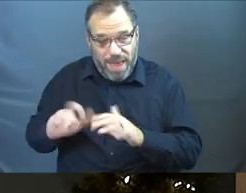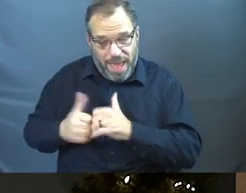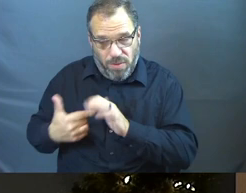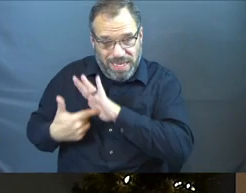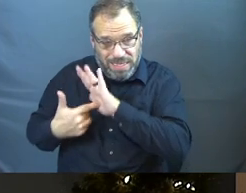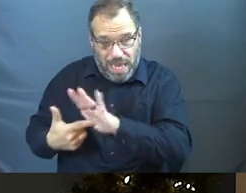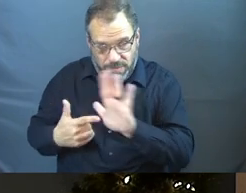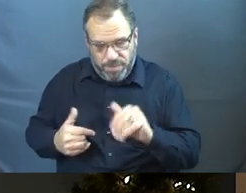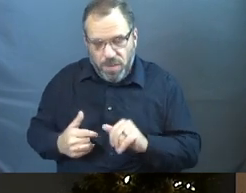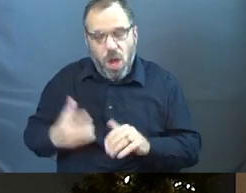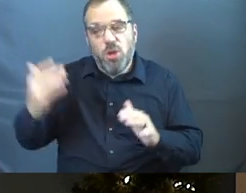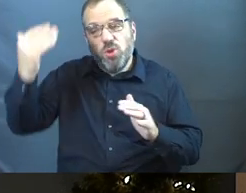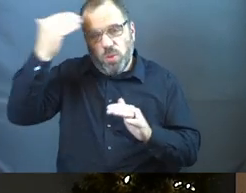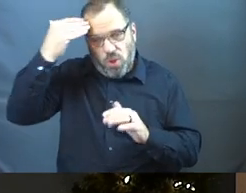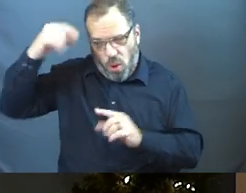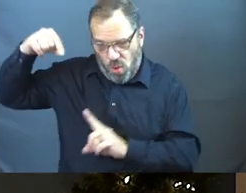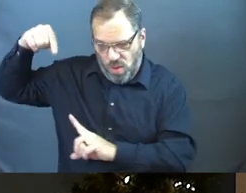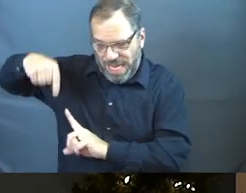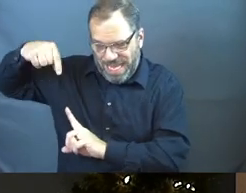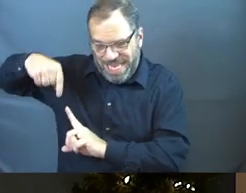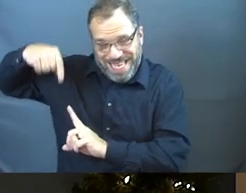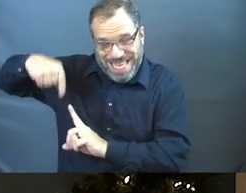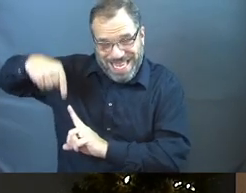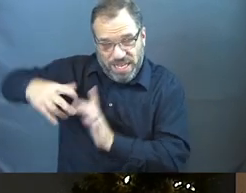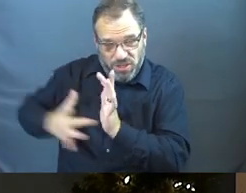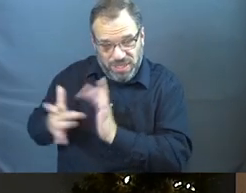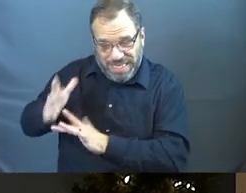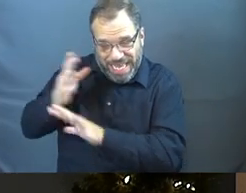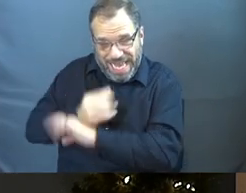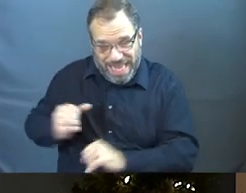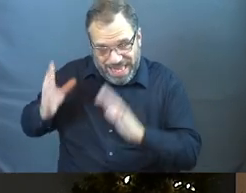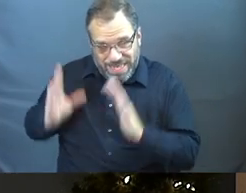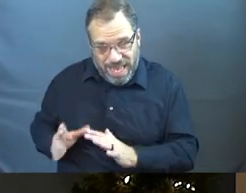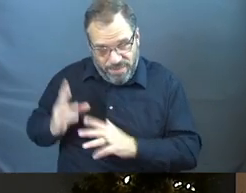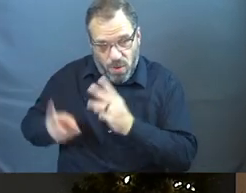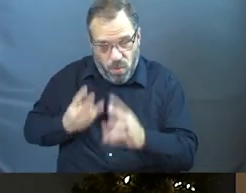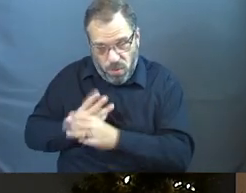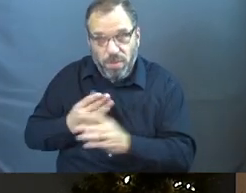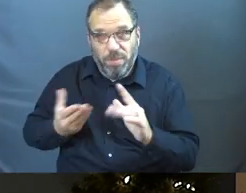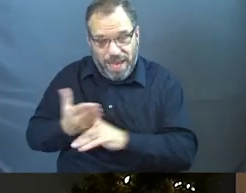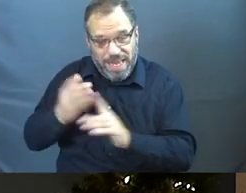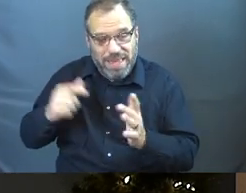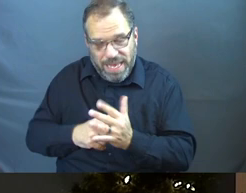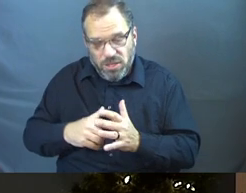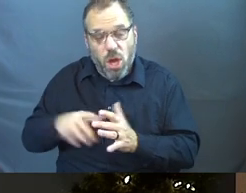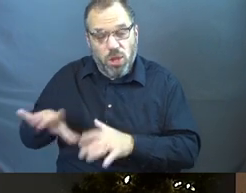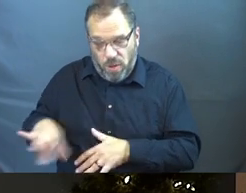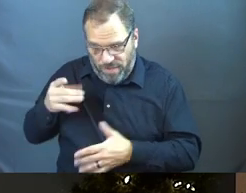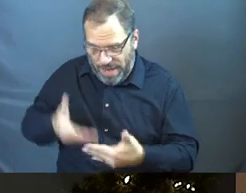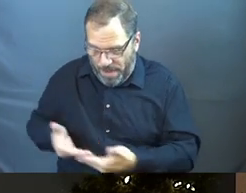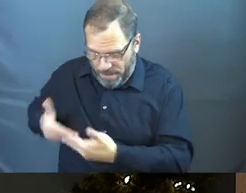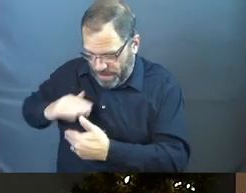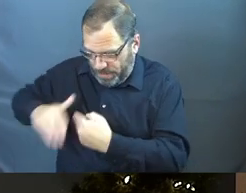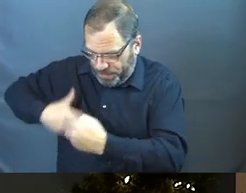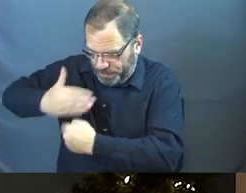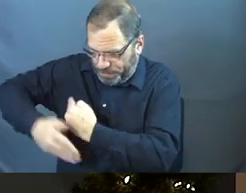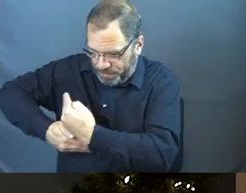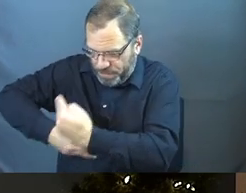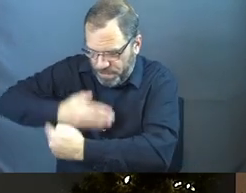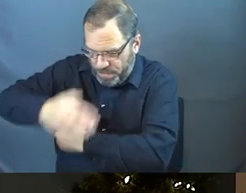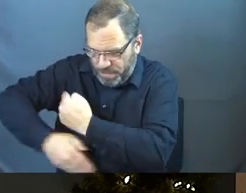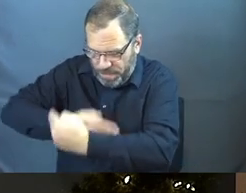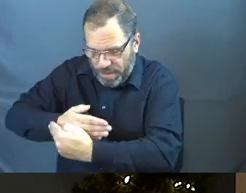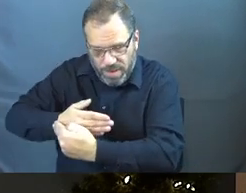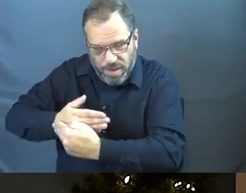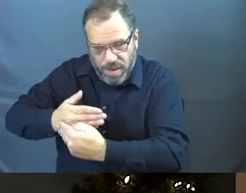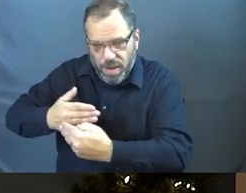this sign, okay? You will know that he is the Savior of the world by this right here. You will find a baby wrapped snugly in